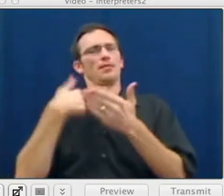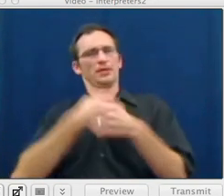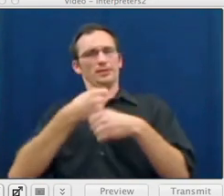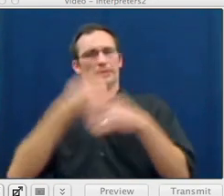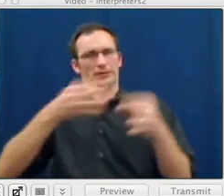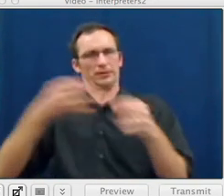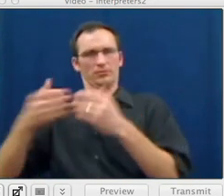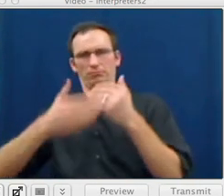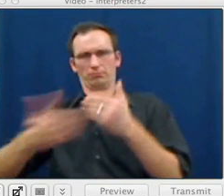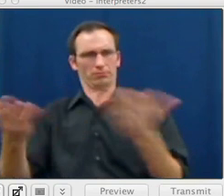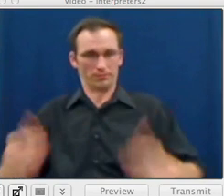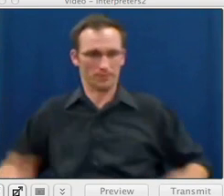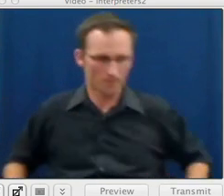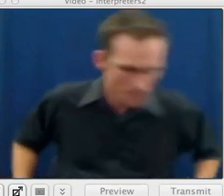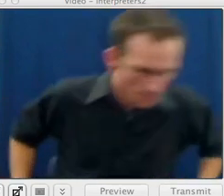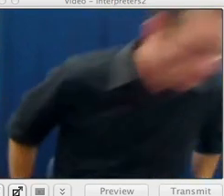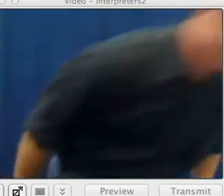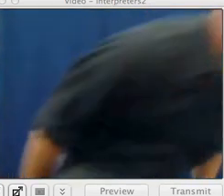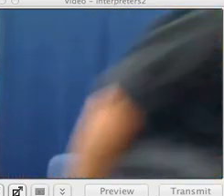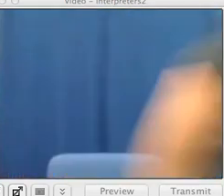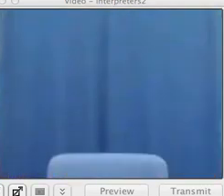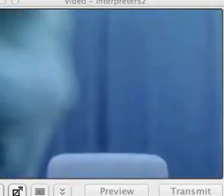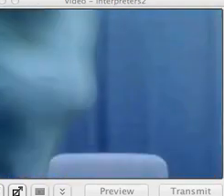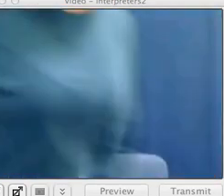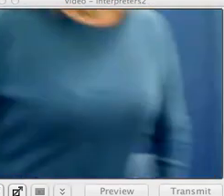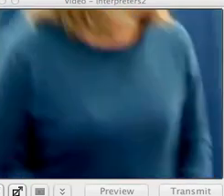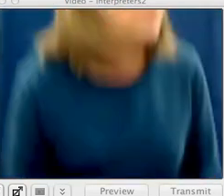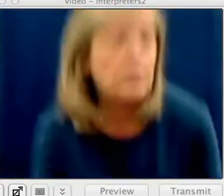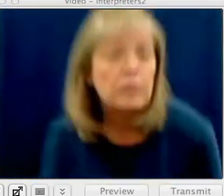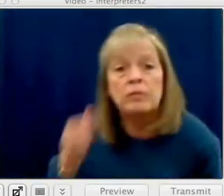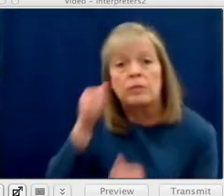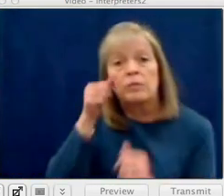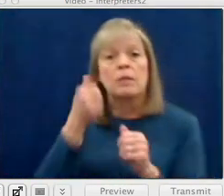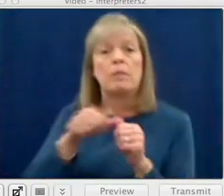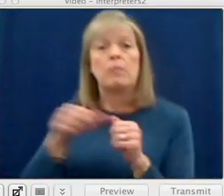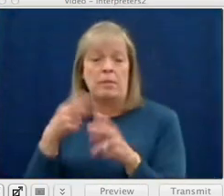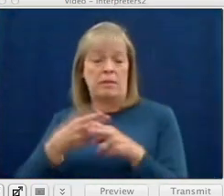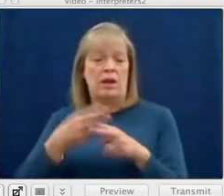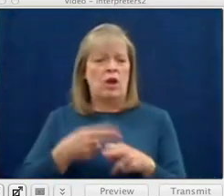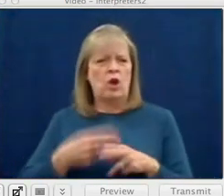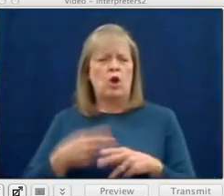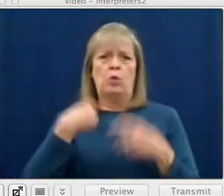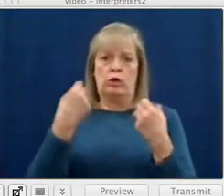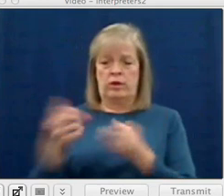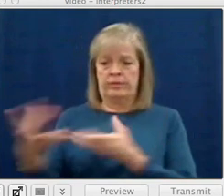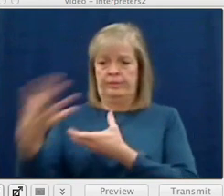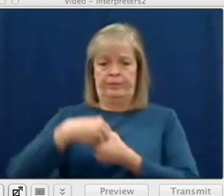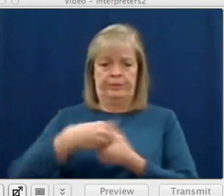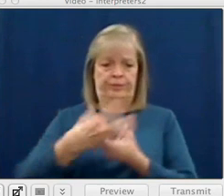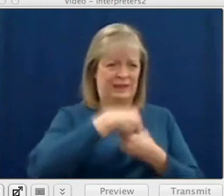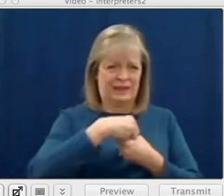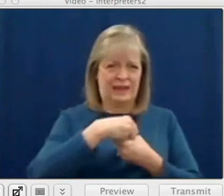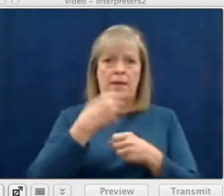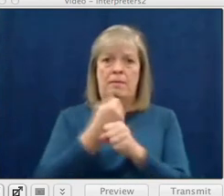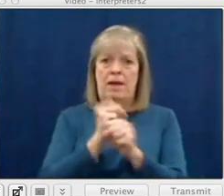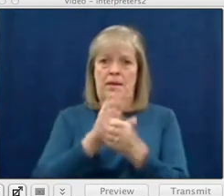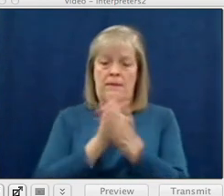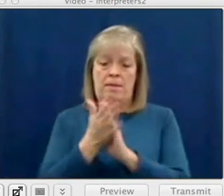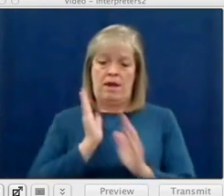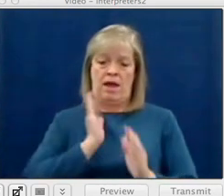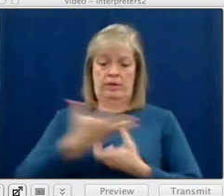So as I mentioned, as we started to operationalize these values in decision making, it was a very